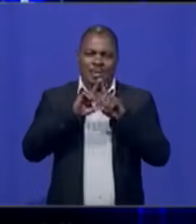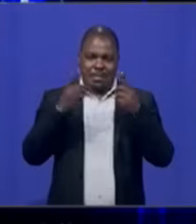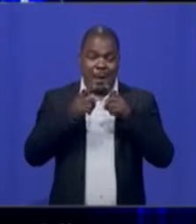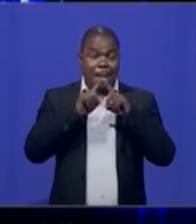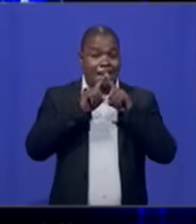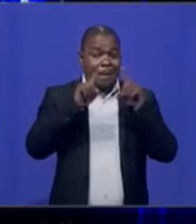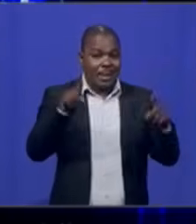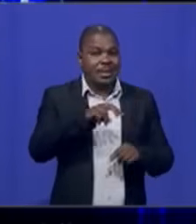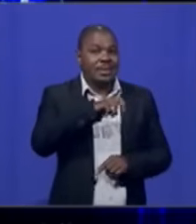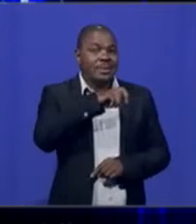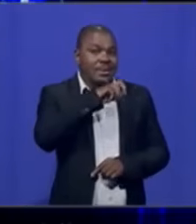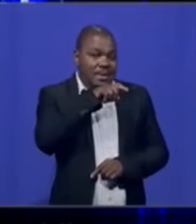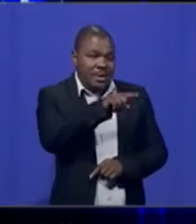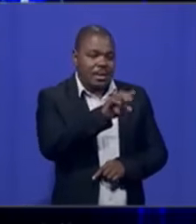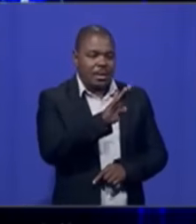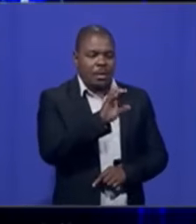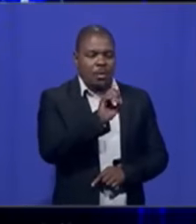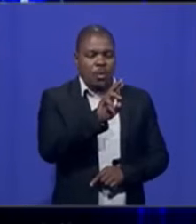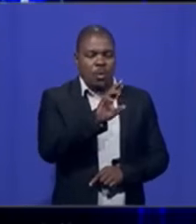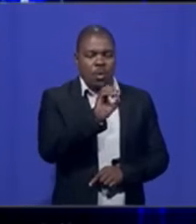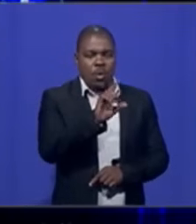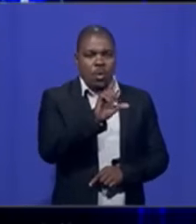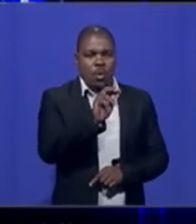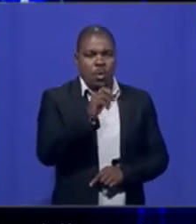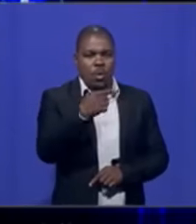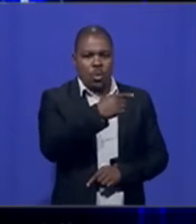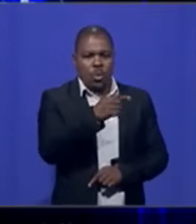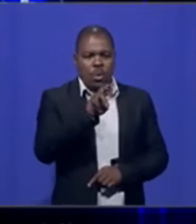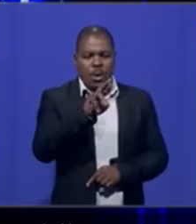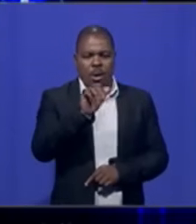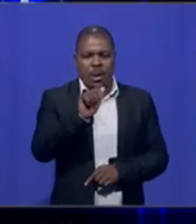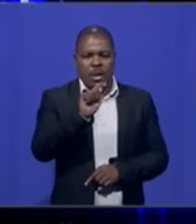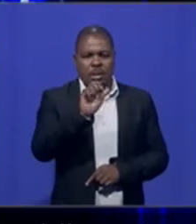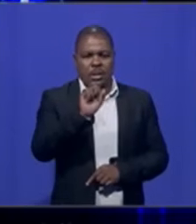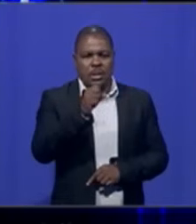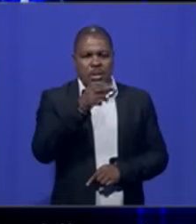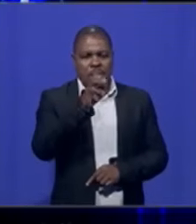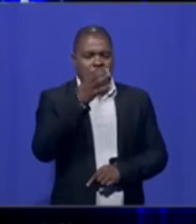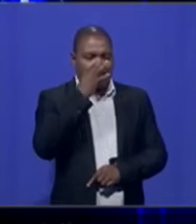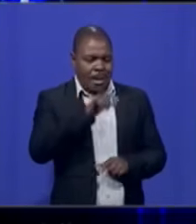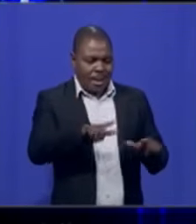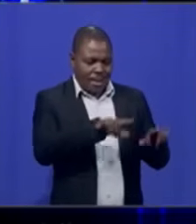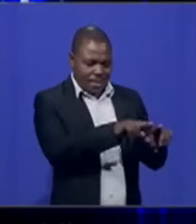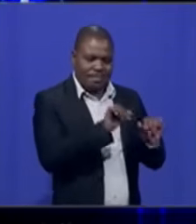ba boreneng ba bo barolong ba bo ratshidi ba re karolo e nngwe ya mobu ona ke wa bona.